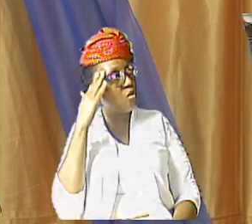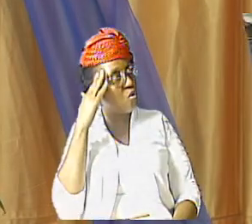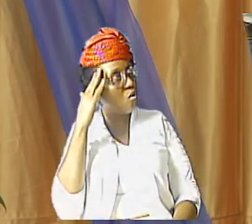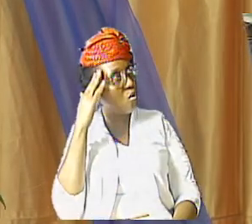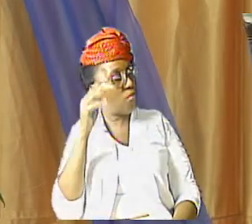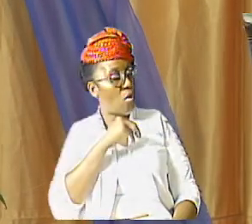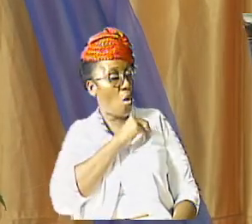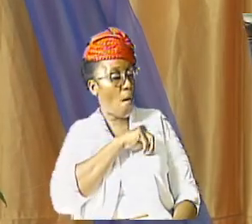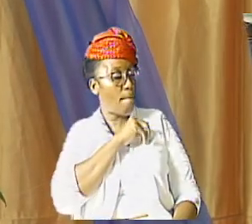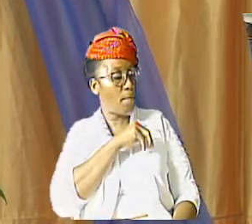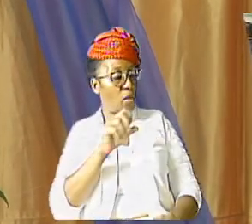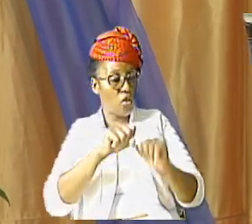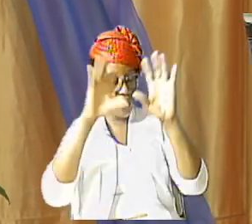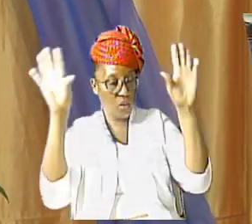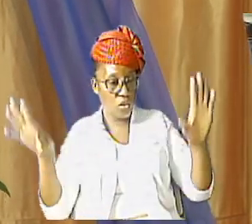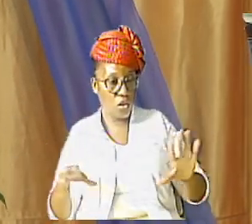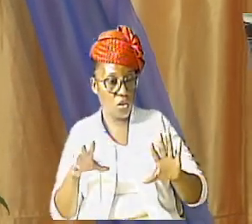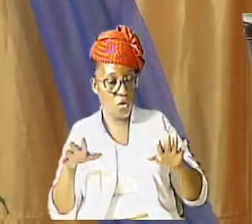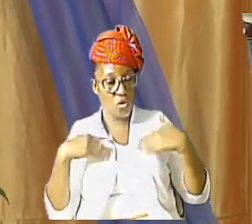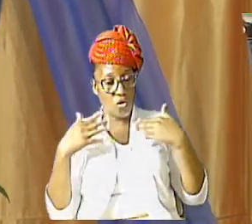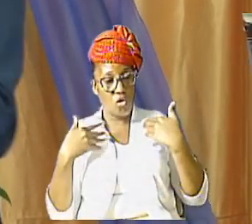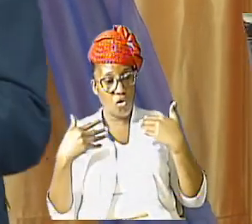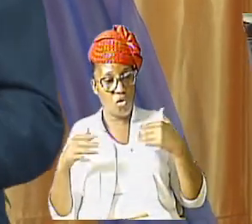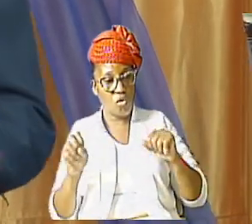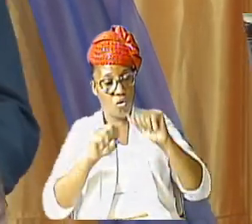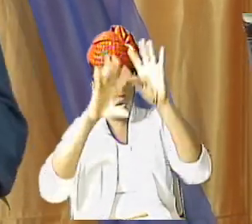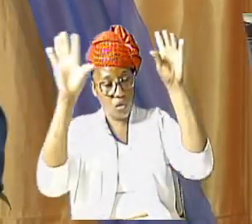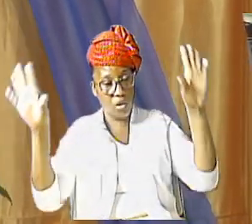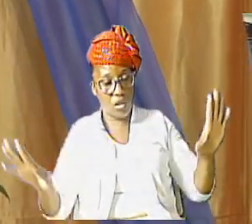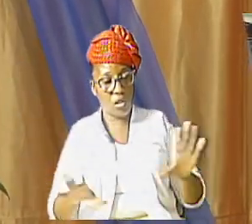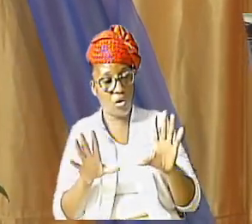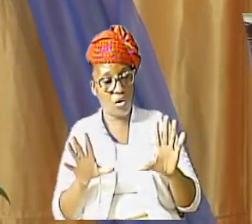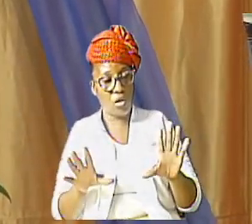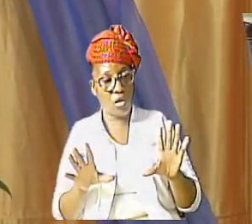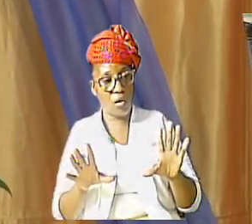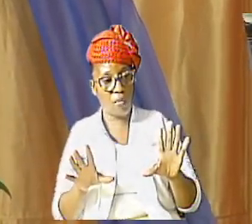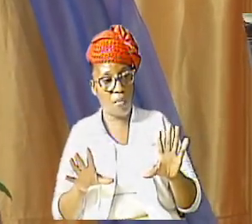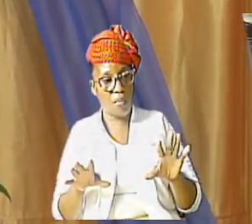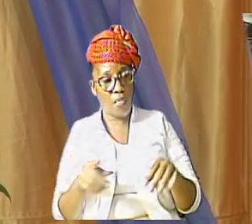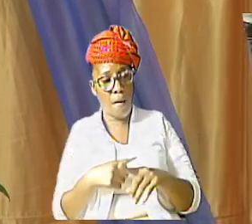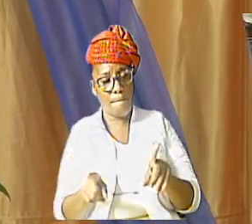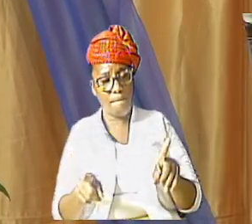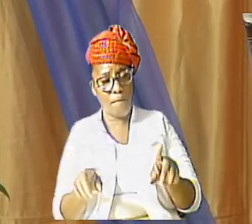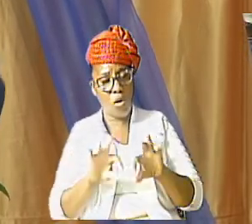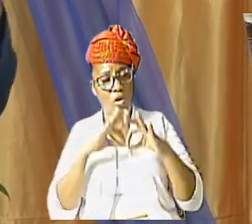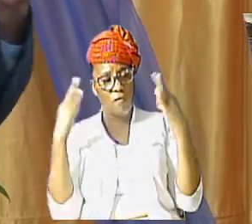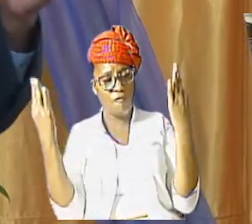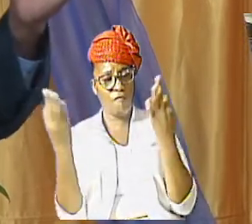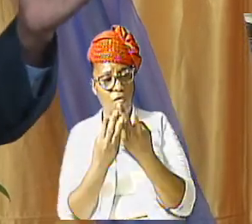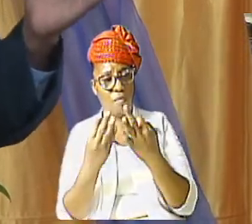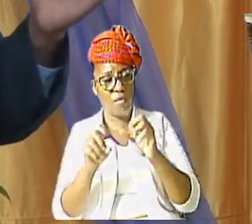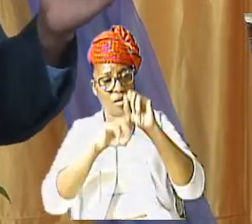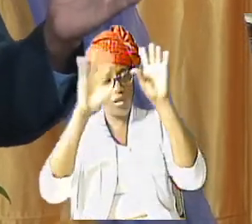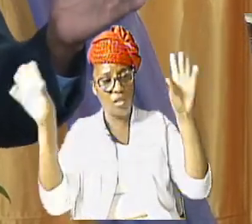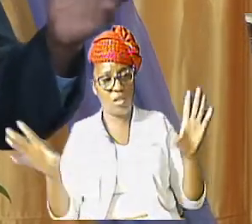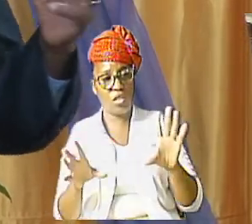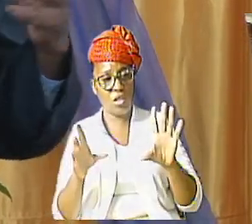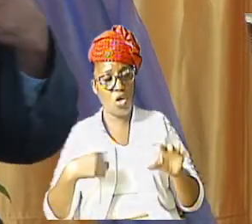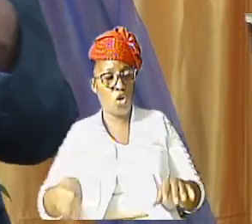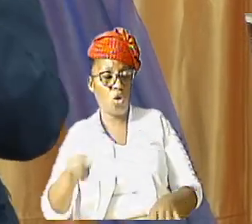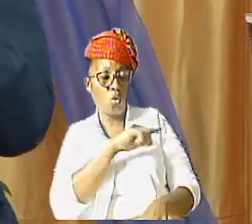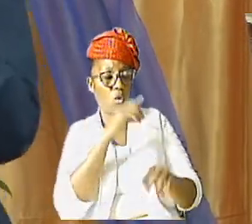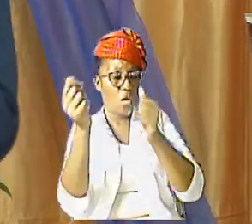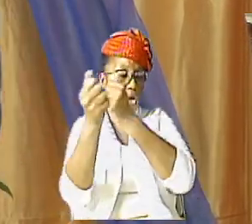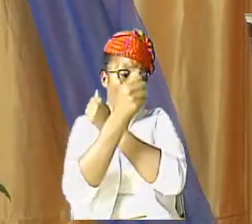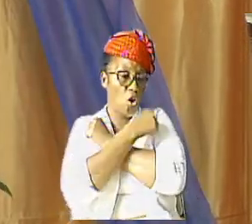know about Youth Time at Sunday and those kind of things. But Family Sunday, this one new, but we love it. Amen. And I